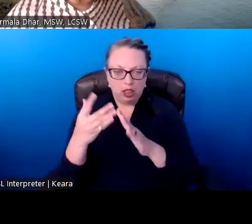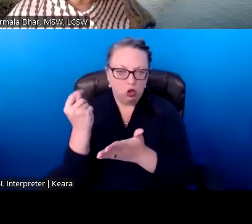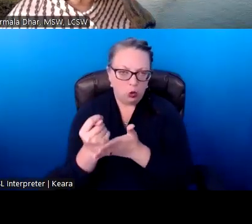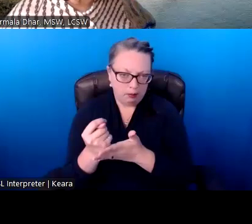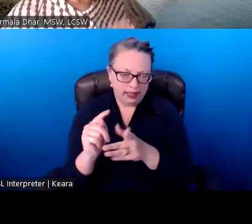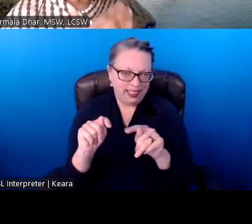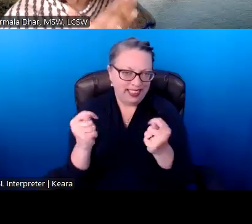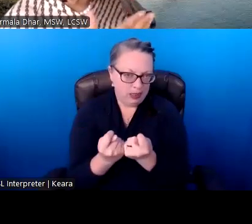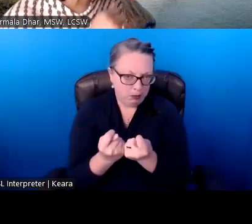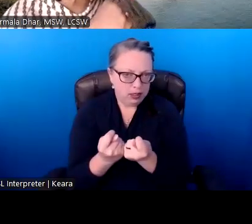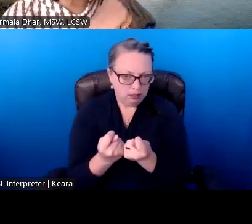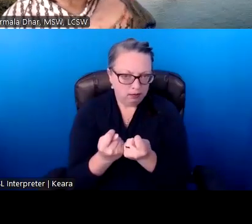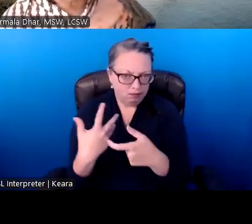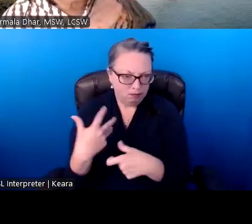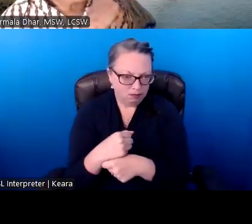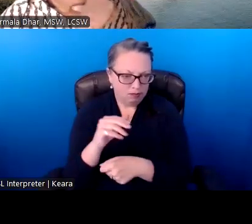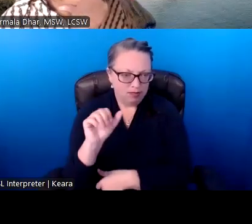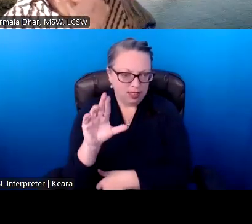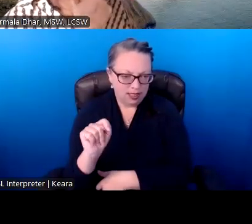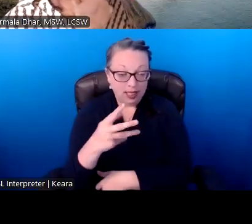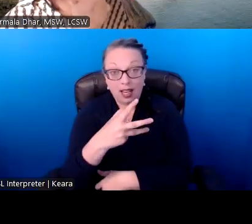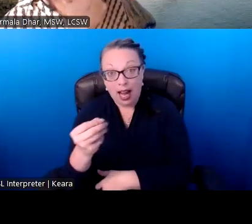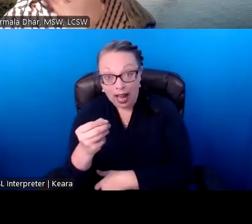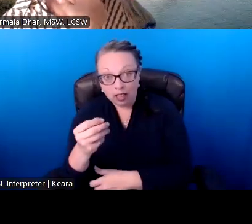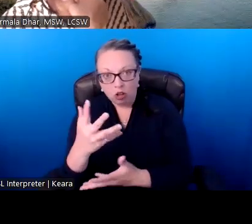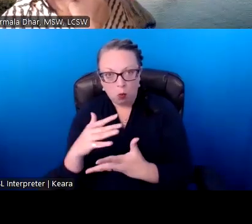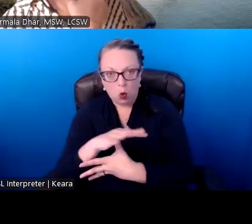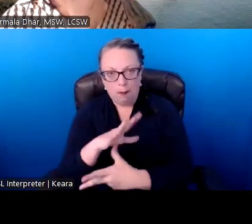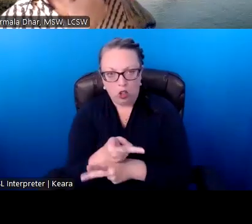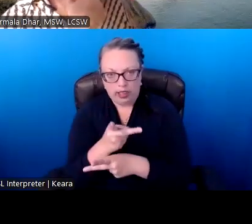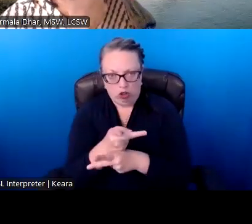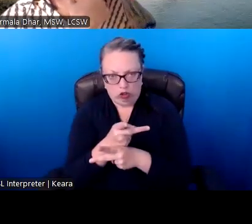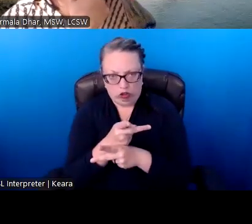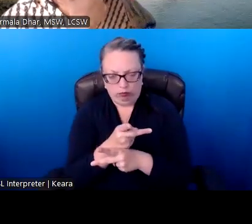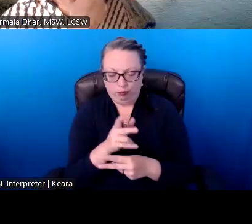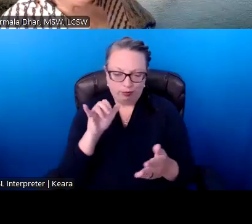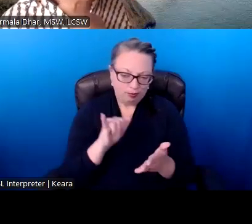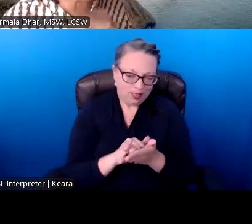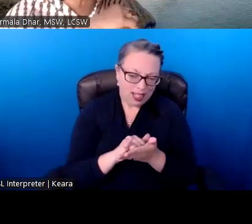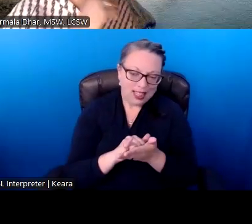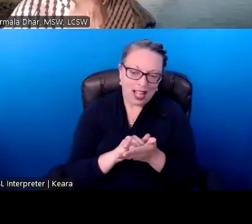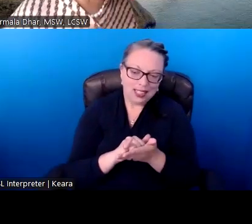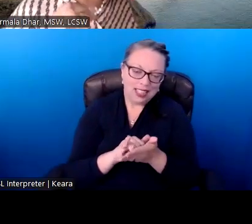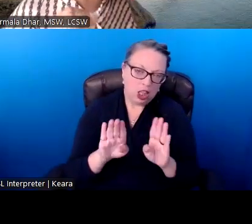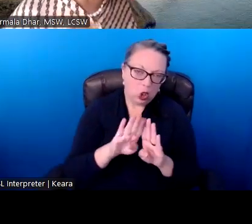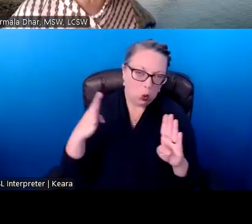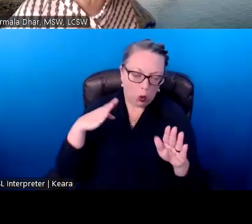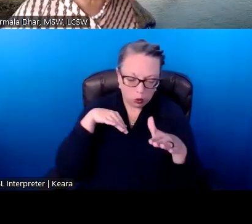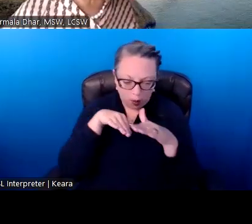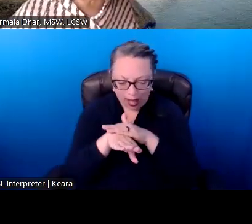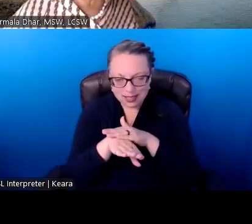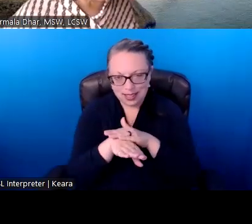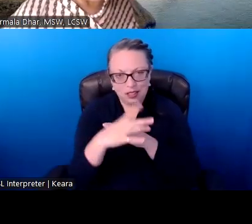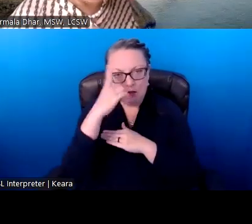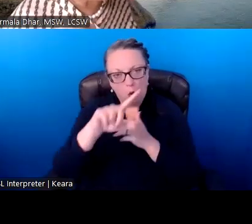the message, and primary care, because that is the front door for most older adults for mental health